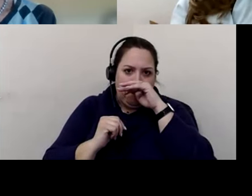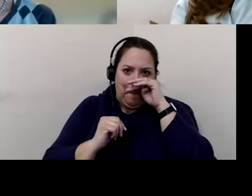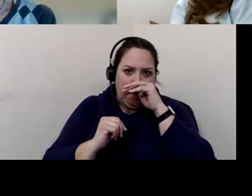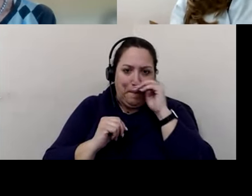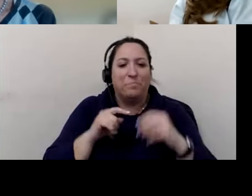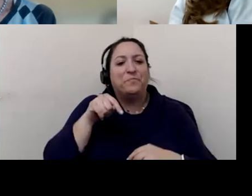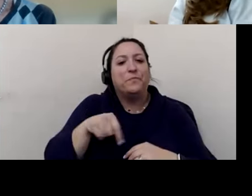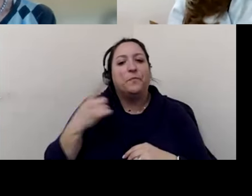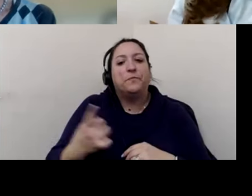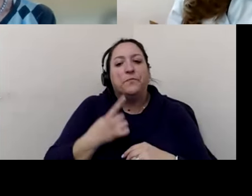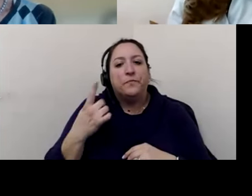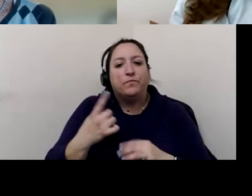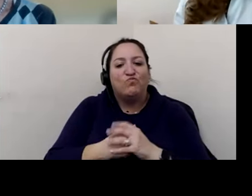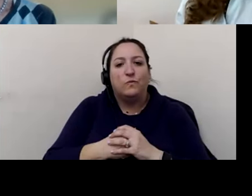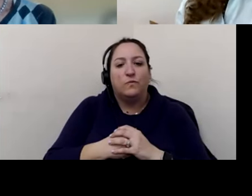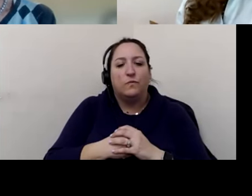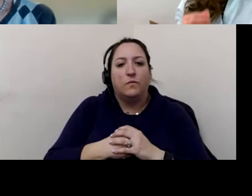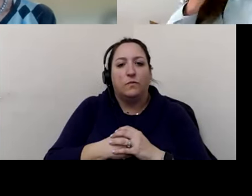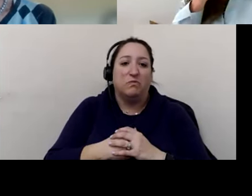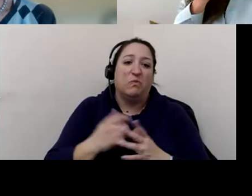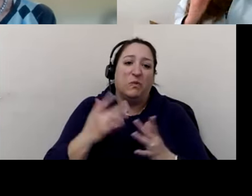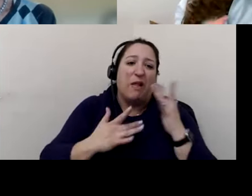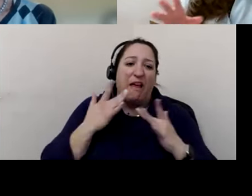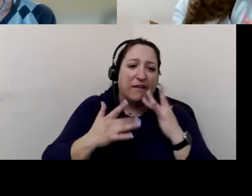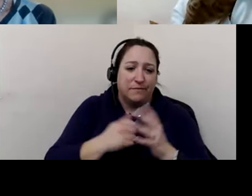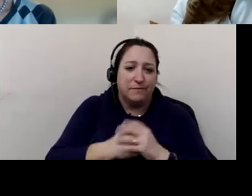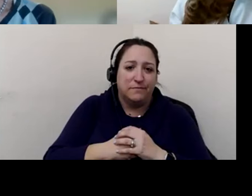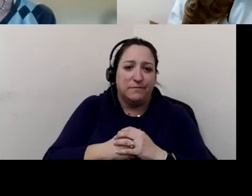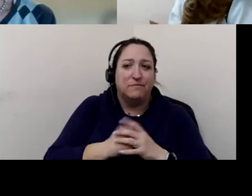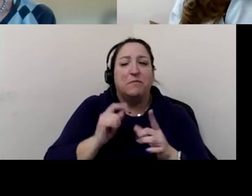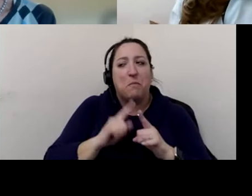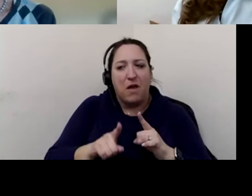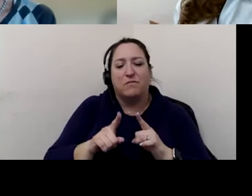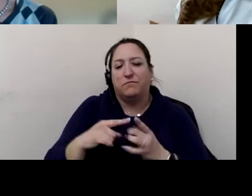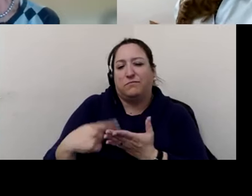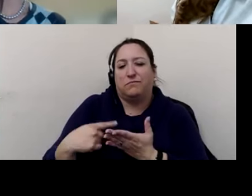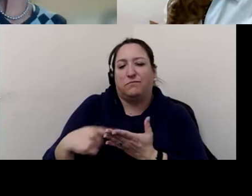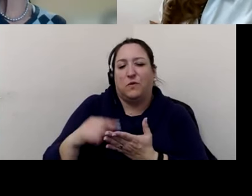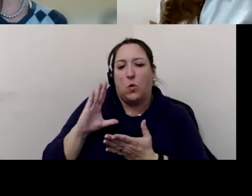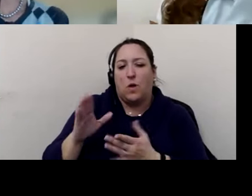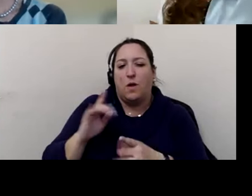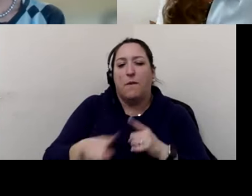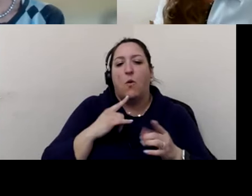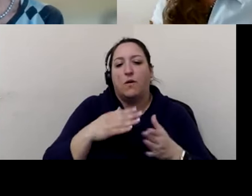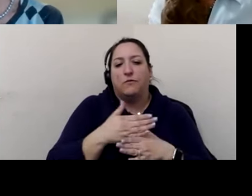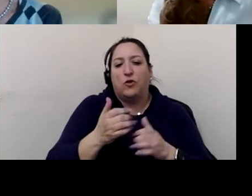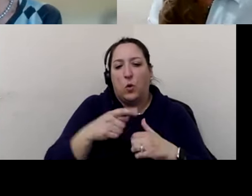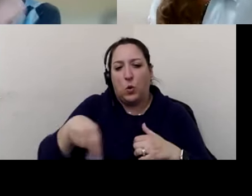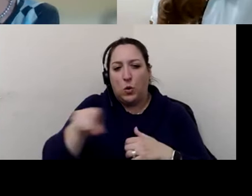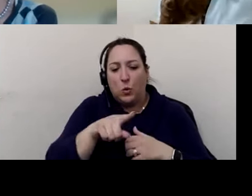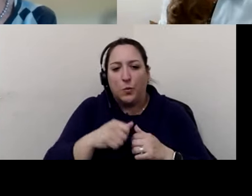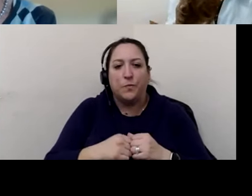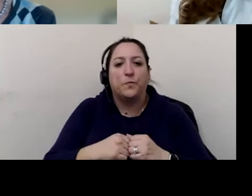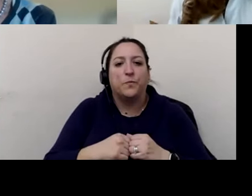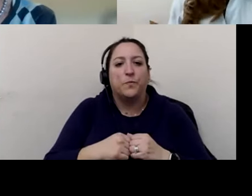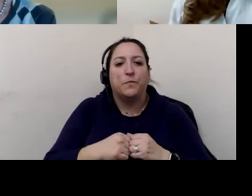This is something that is currently lacking, I'll get into that as we move forward. What I wanted to share with you is something